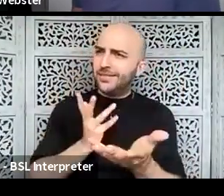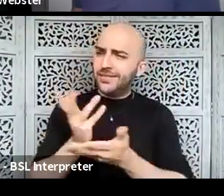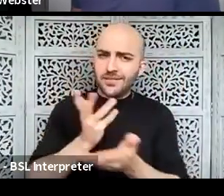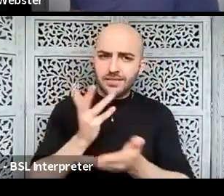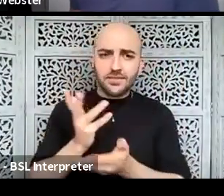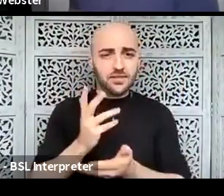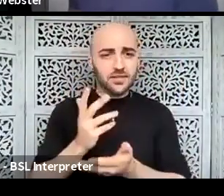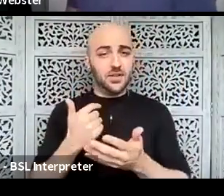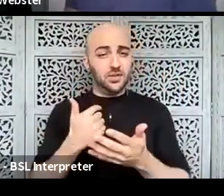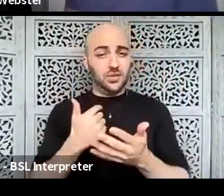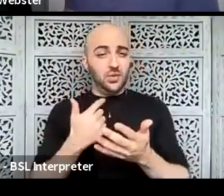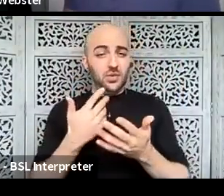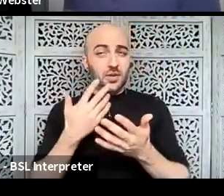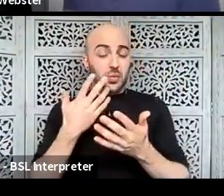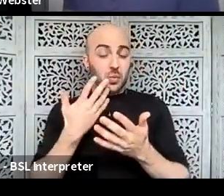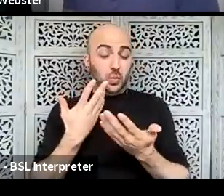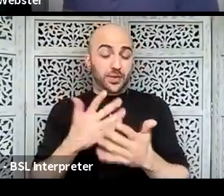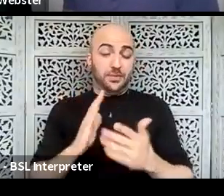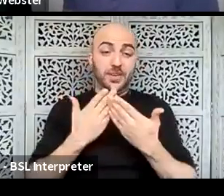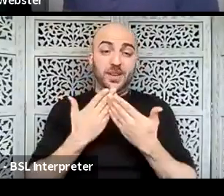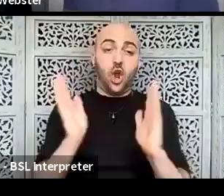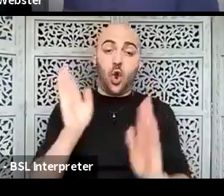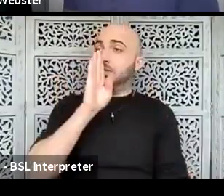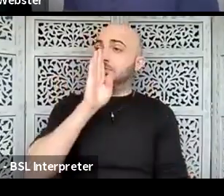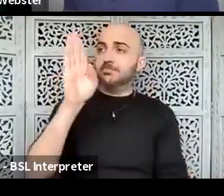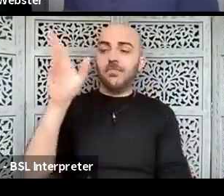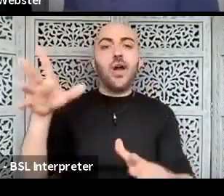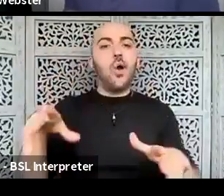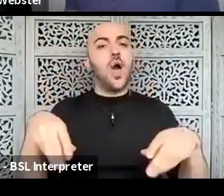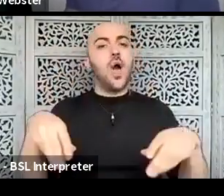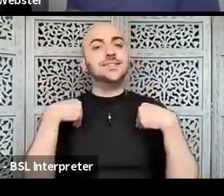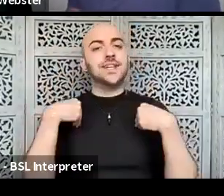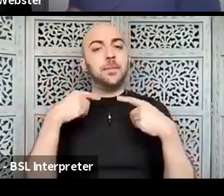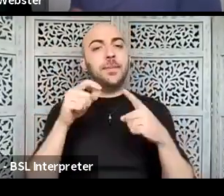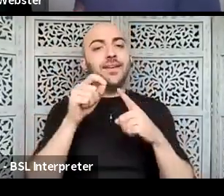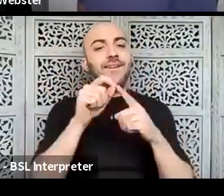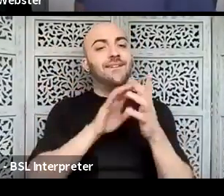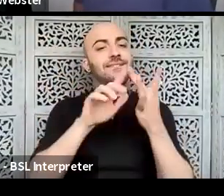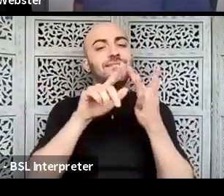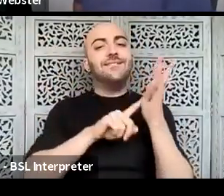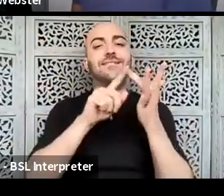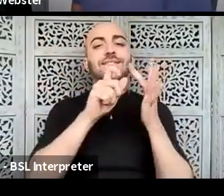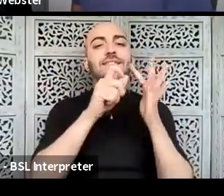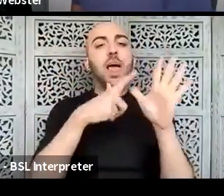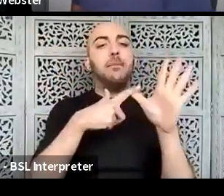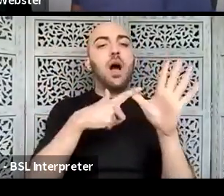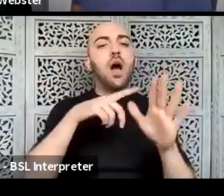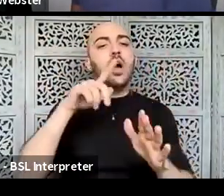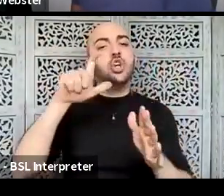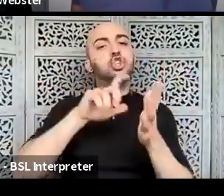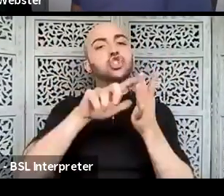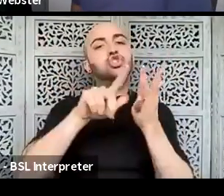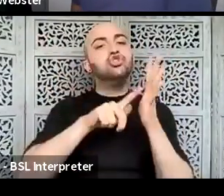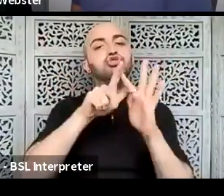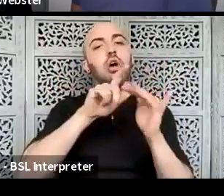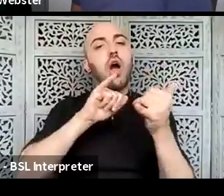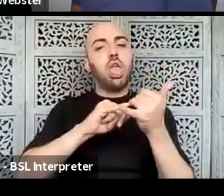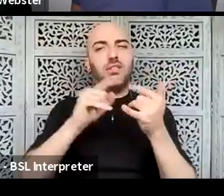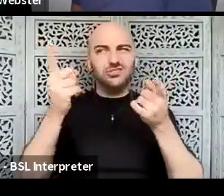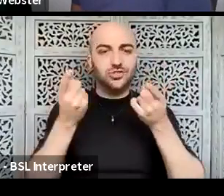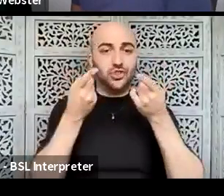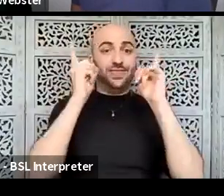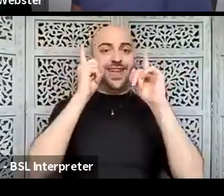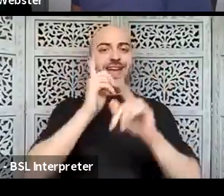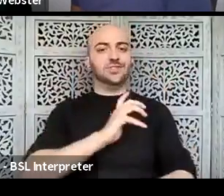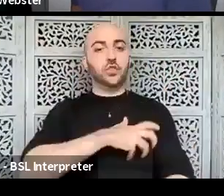open about this with them, and they sort of accept this. And Philippa Childs, who's the head of the union, has accepted this. And